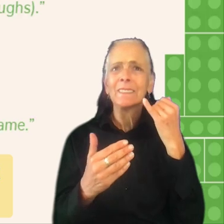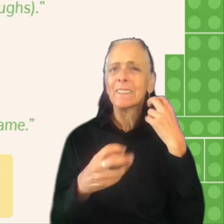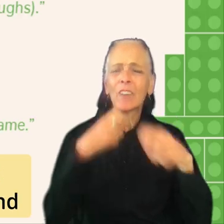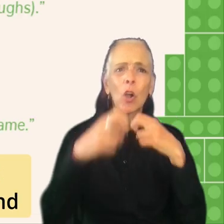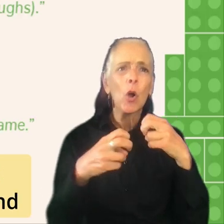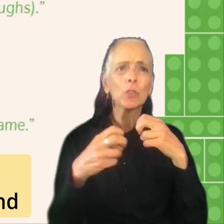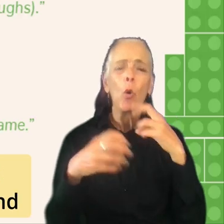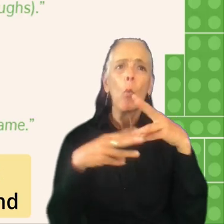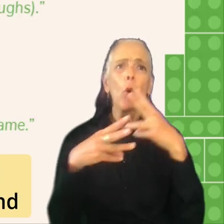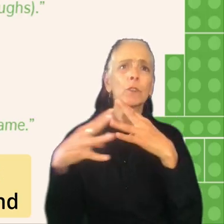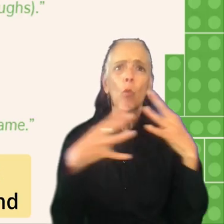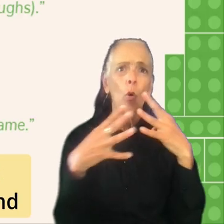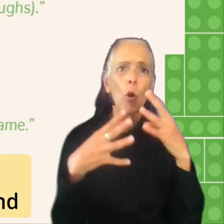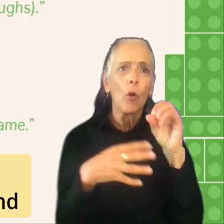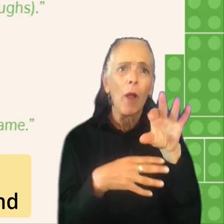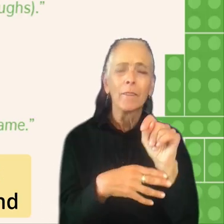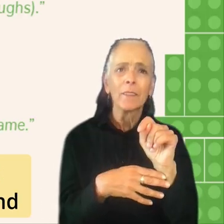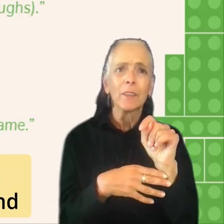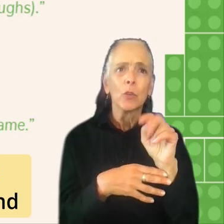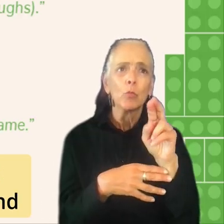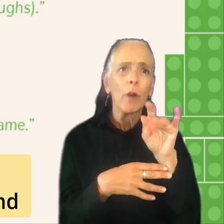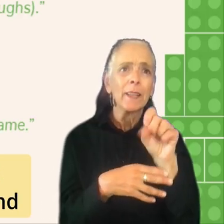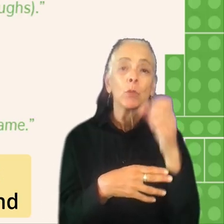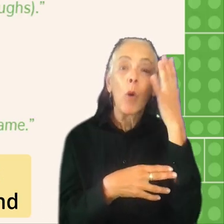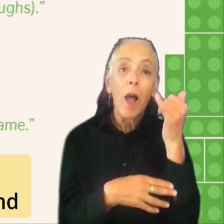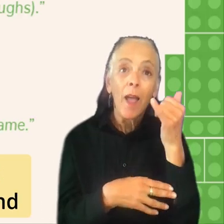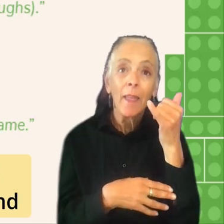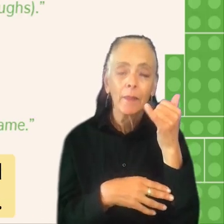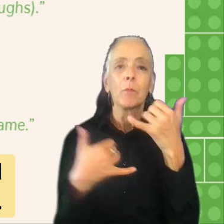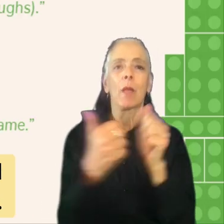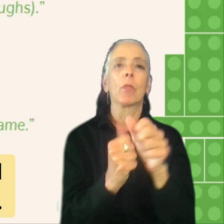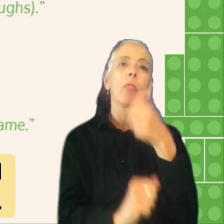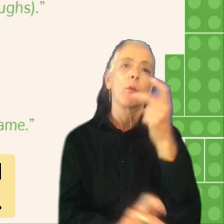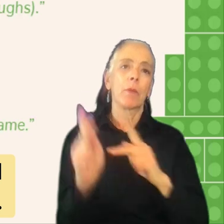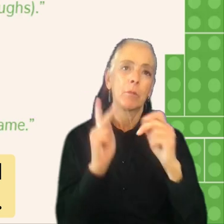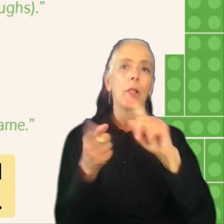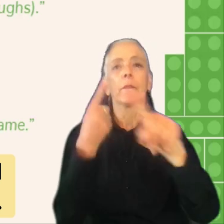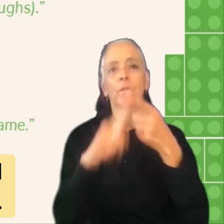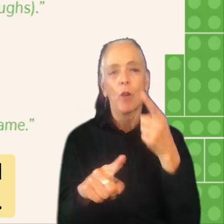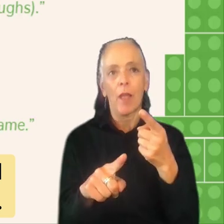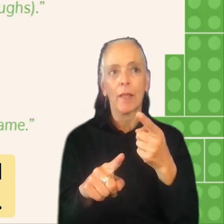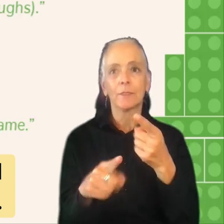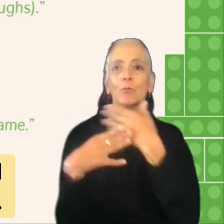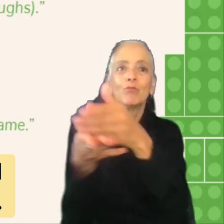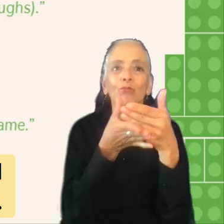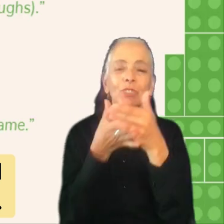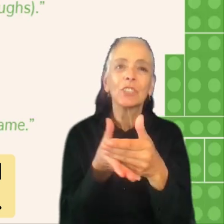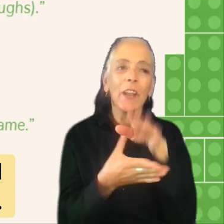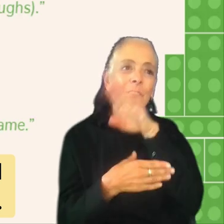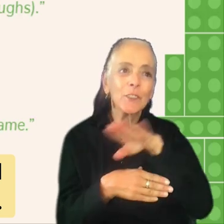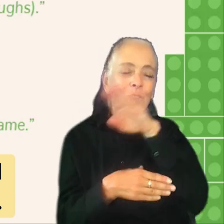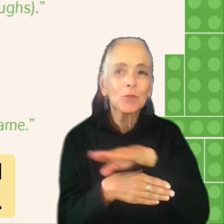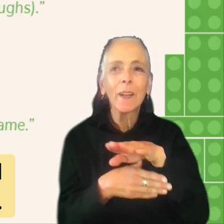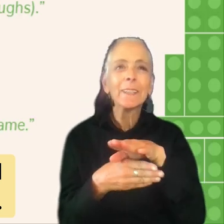Warcraft raids. I asked her what the difference was, and she said it was because she was playing with other people and with friends. So they shared